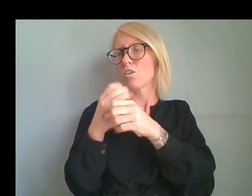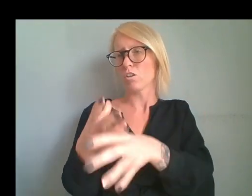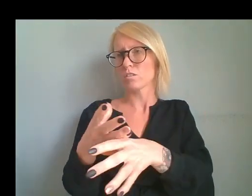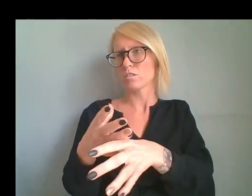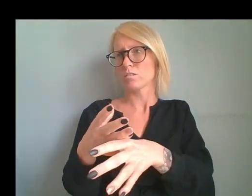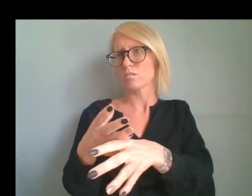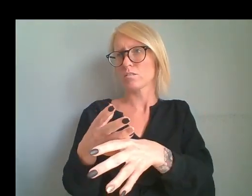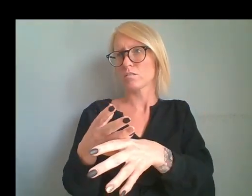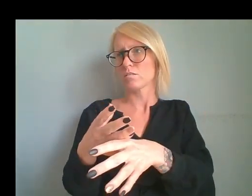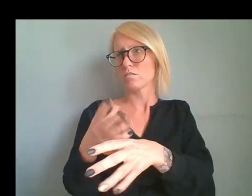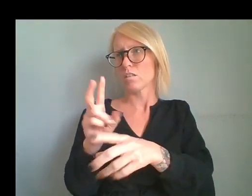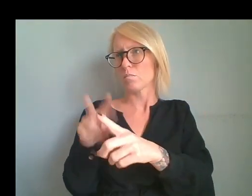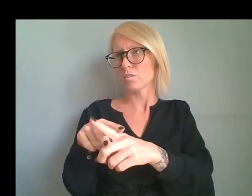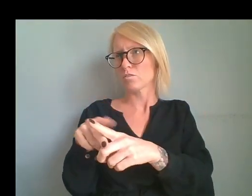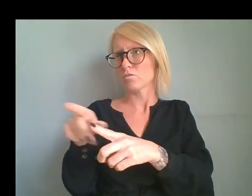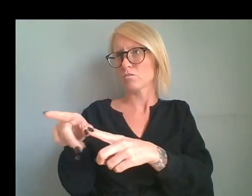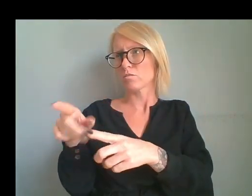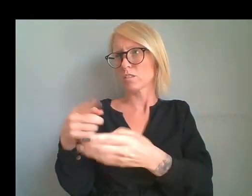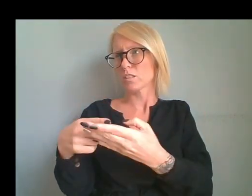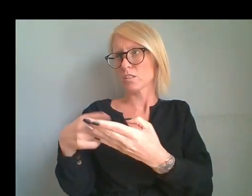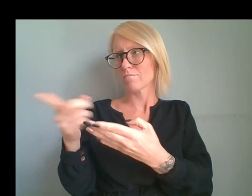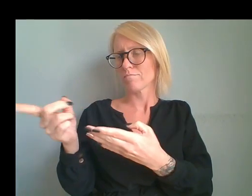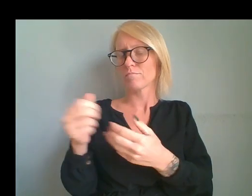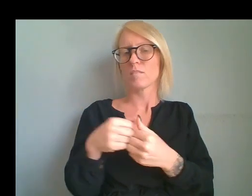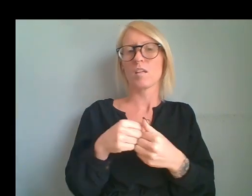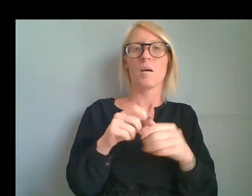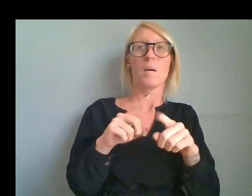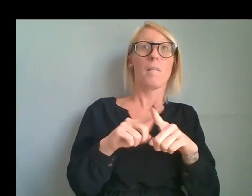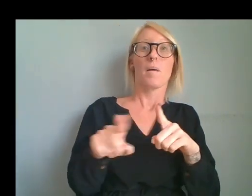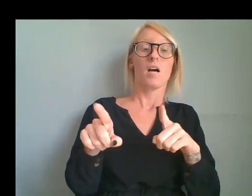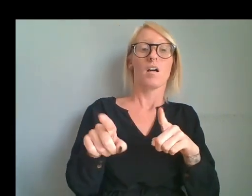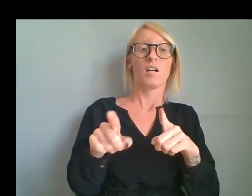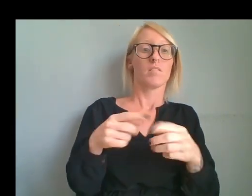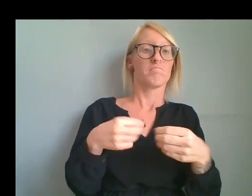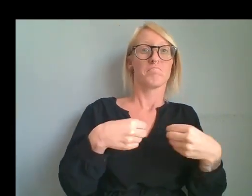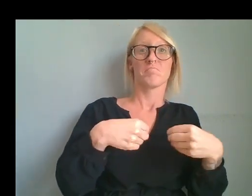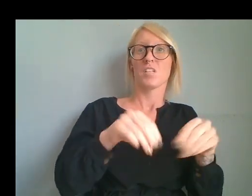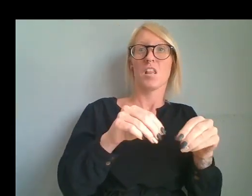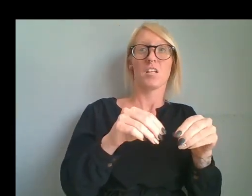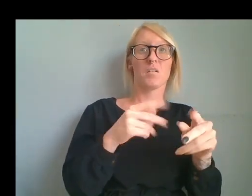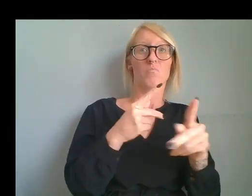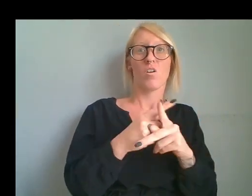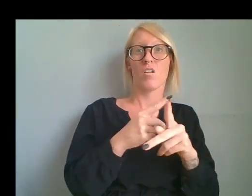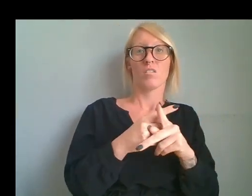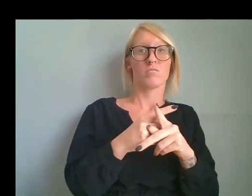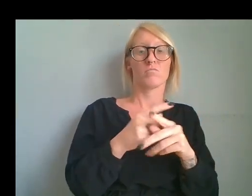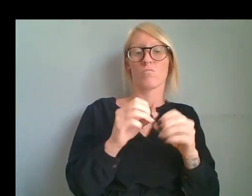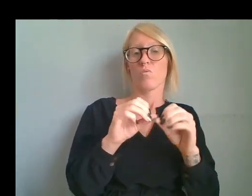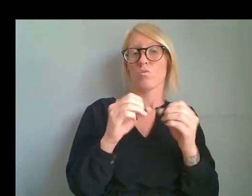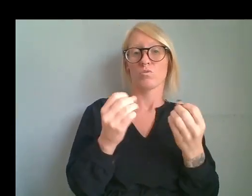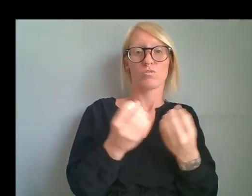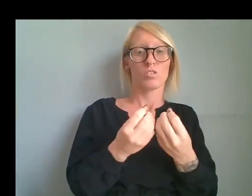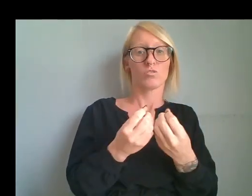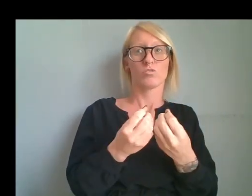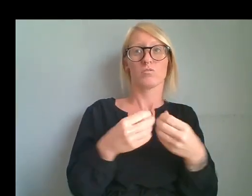as far as buying, you mean for selling products for Yeah. an organization or? Yeah,